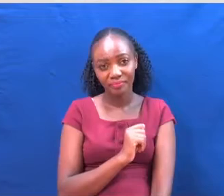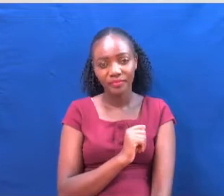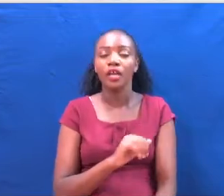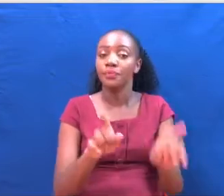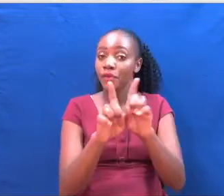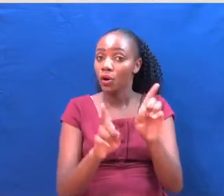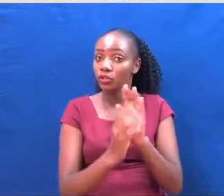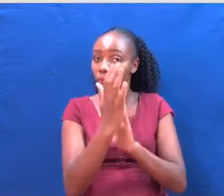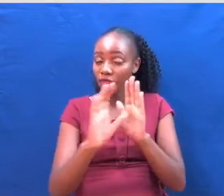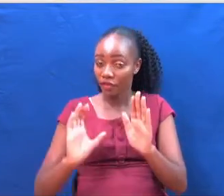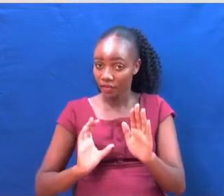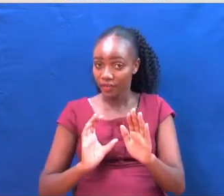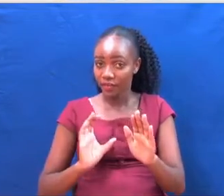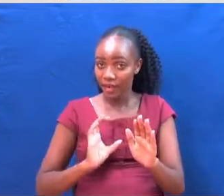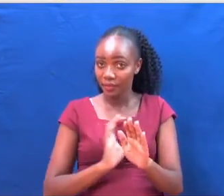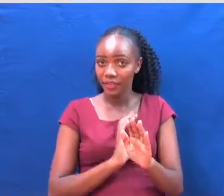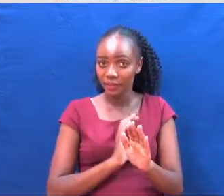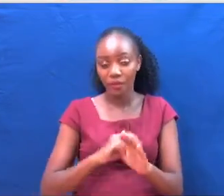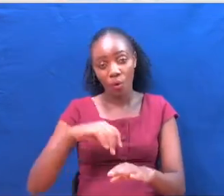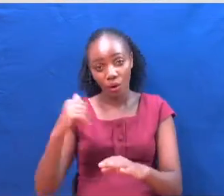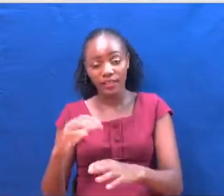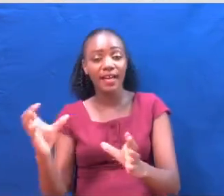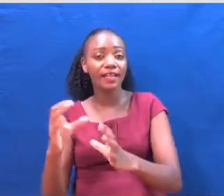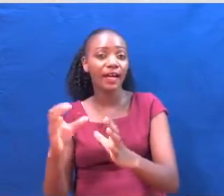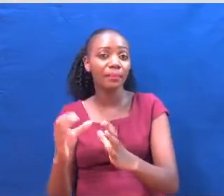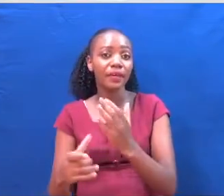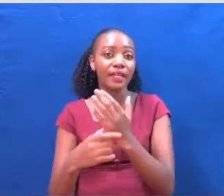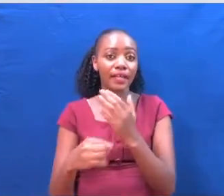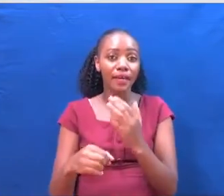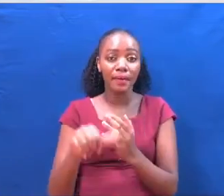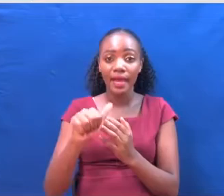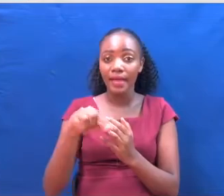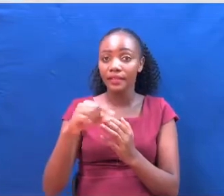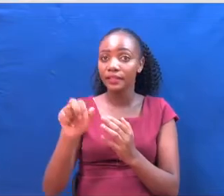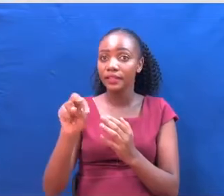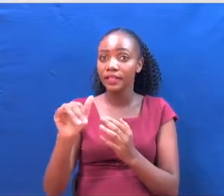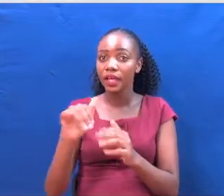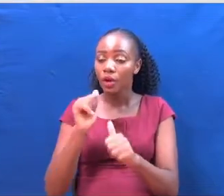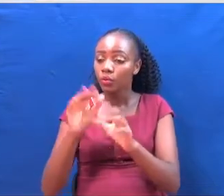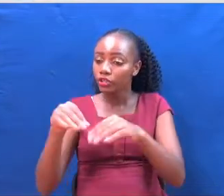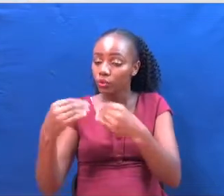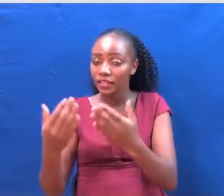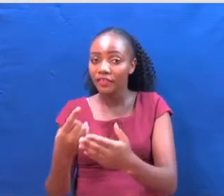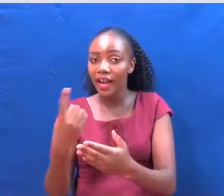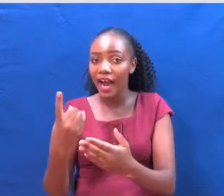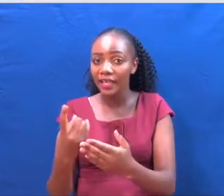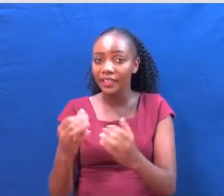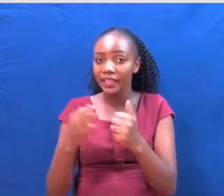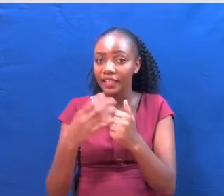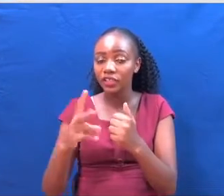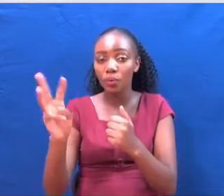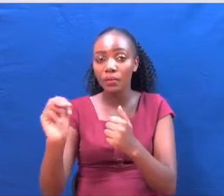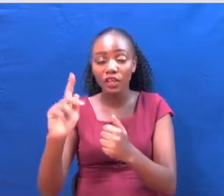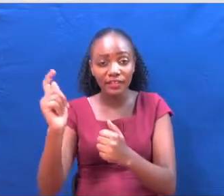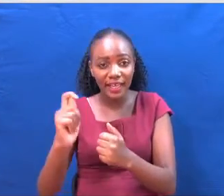Appearing before the committee as well was a company named Duke Agencies, which was awarded a 182 million